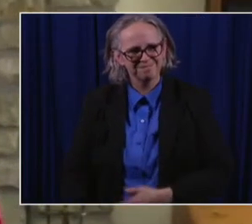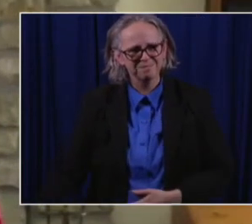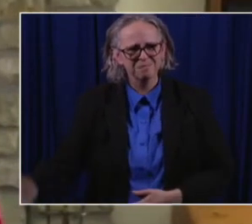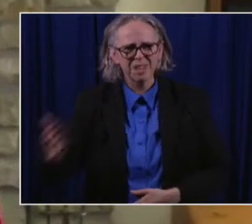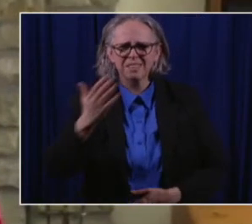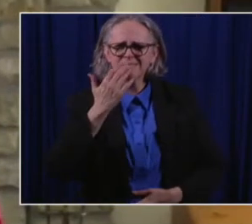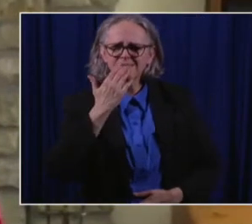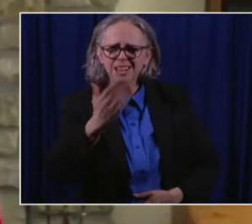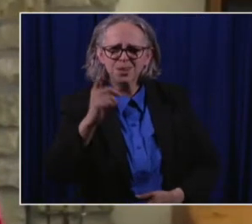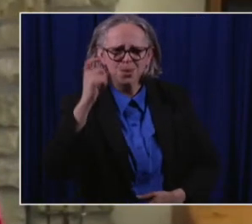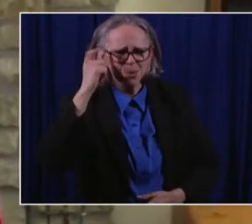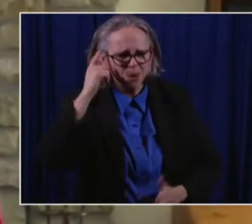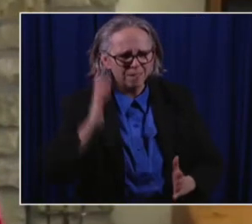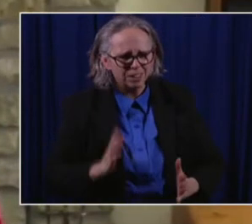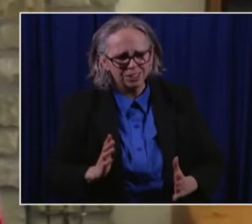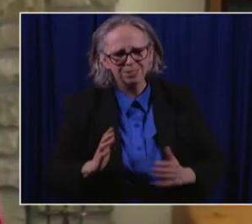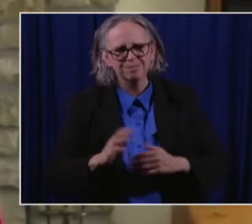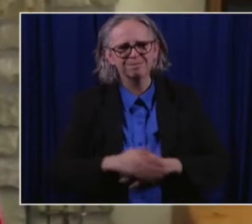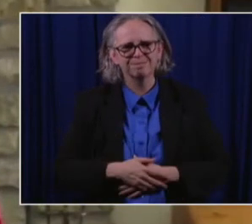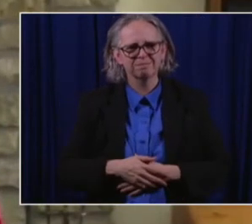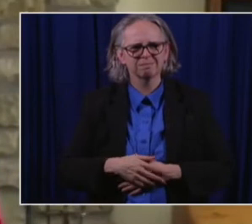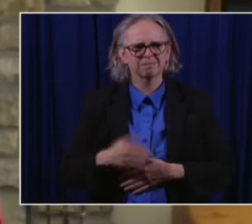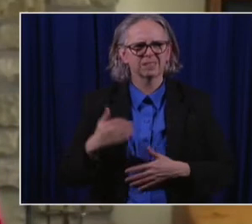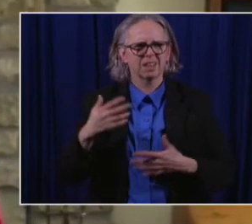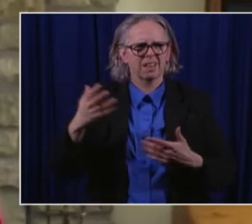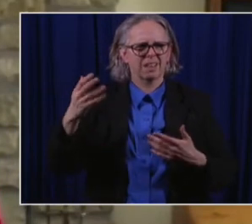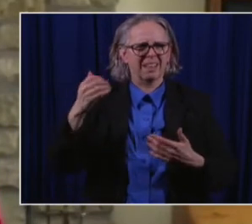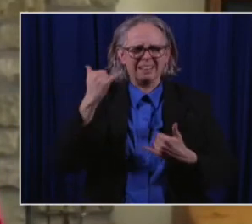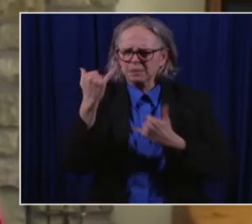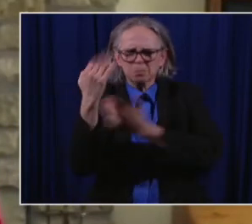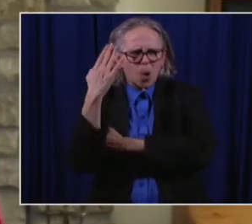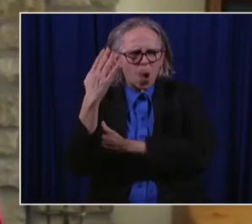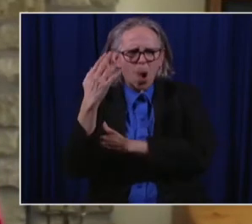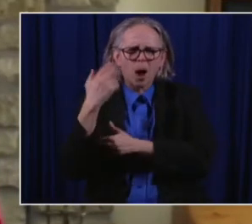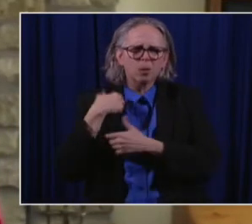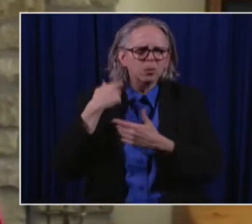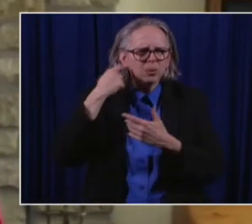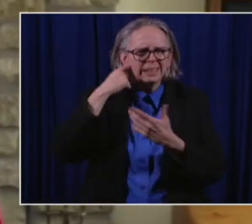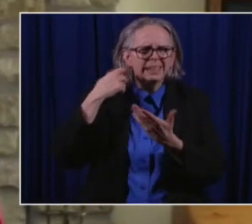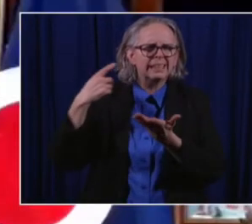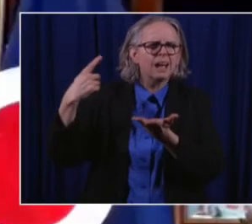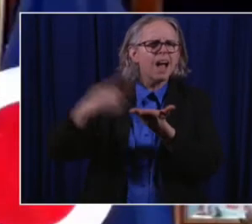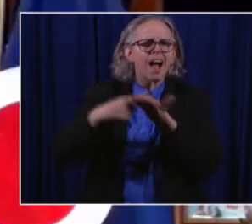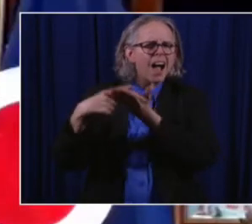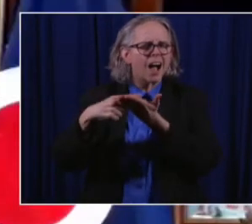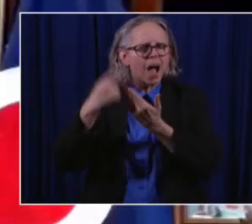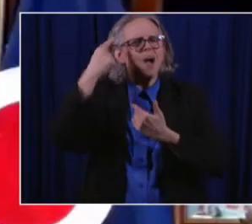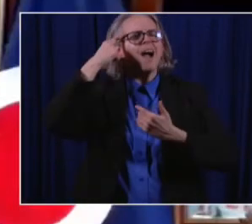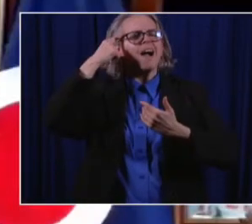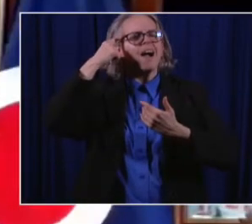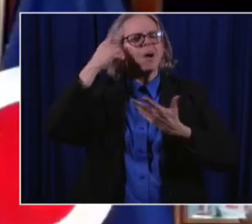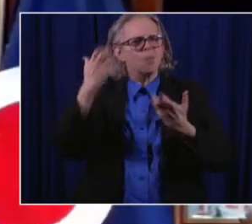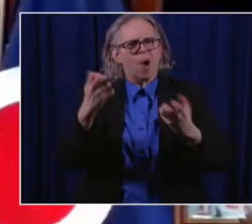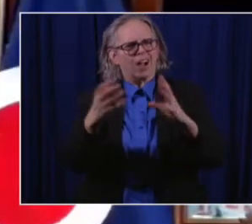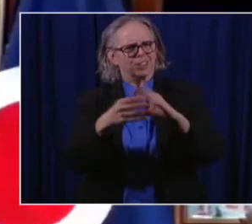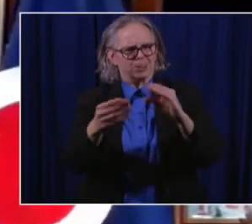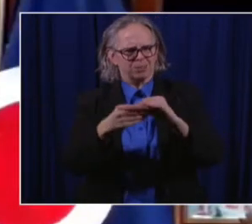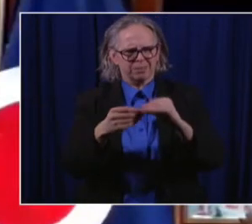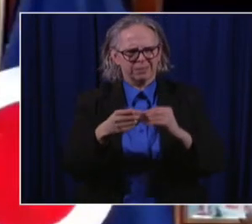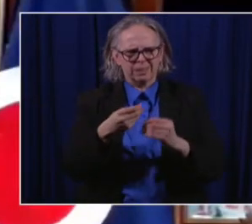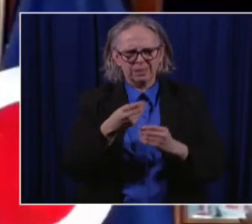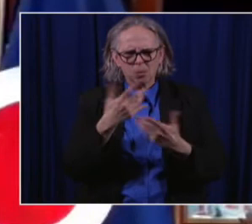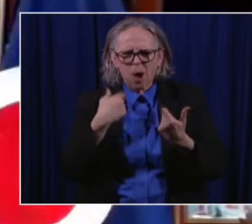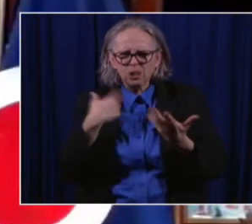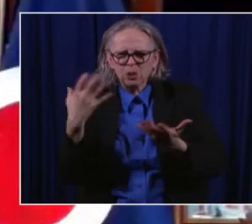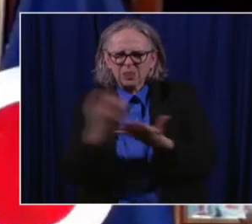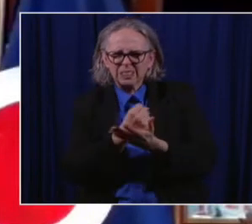it occurred to me that throughout the virus, we have been talking about doing 2 things at once. We're now in the process of trying to